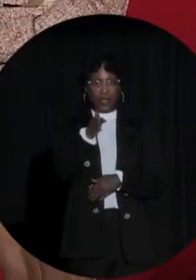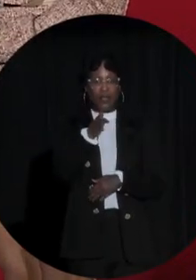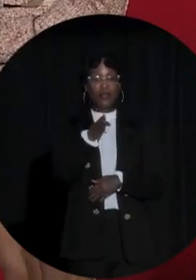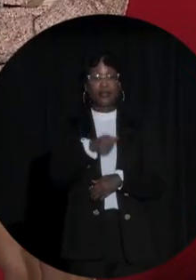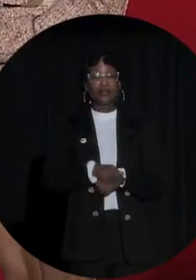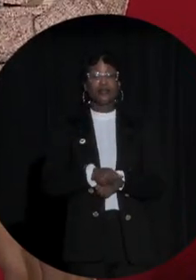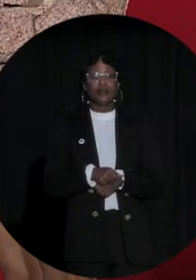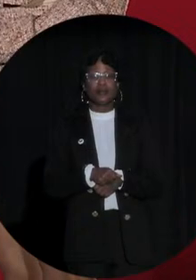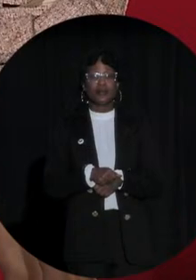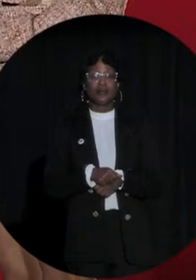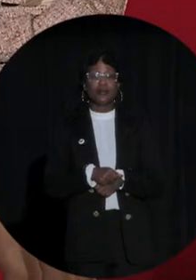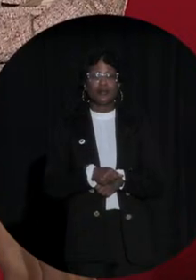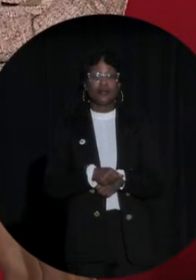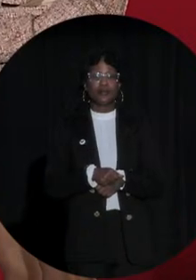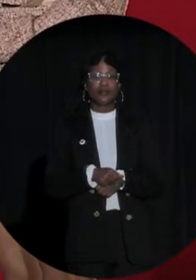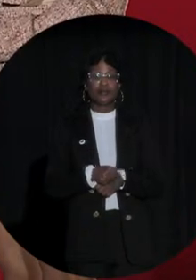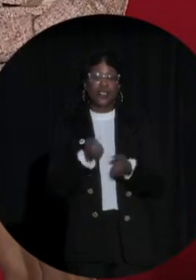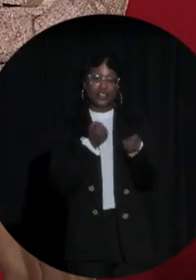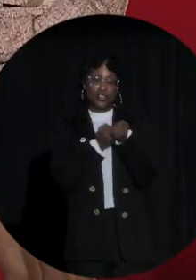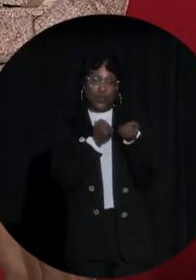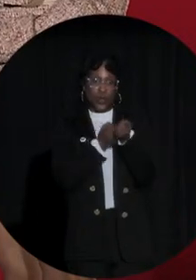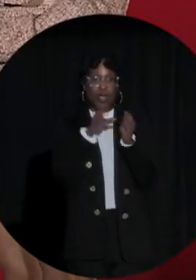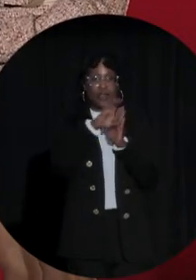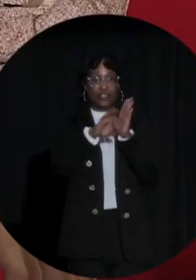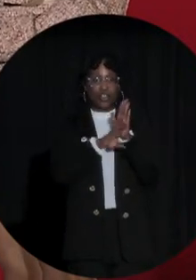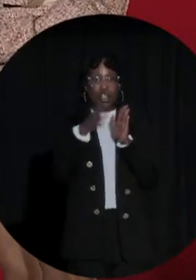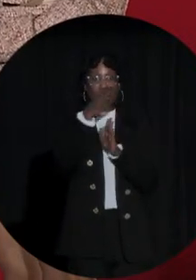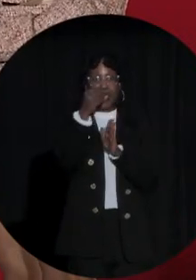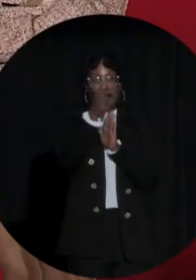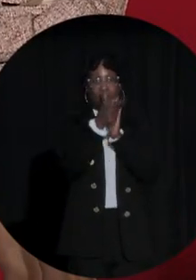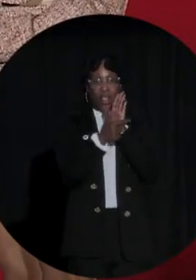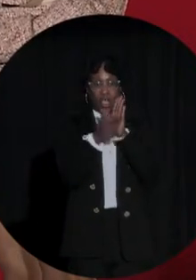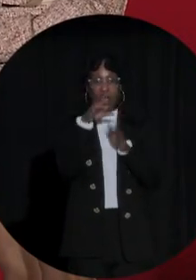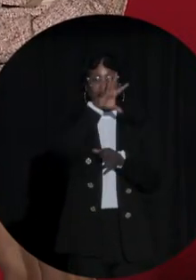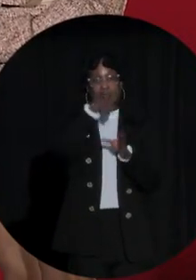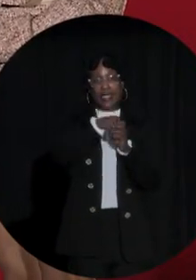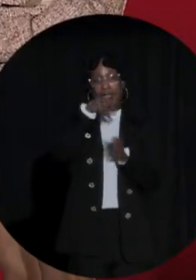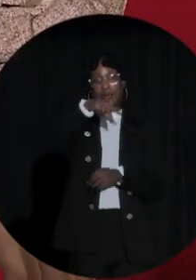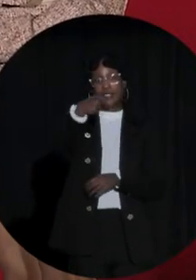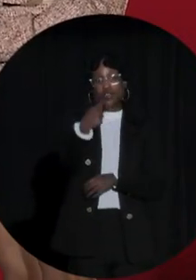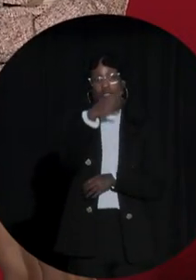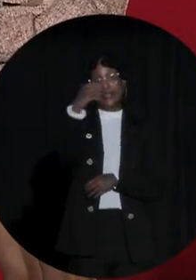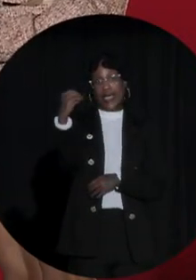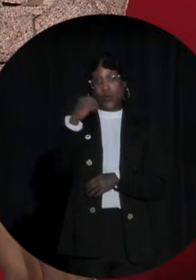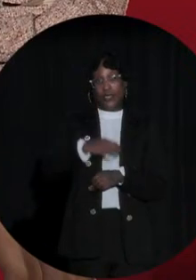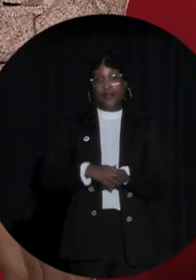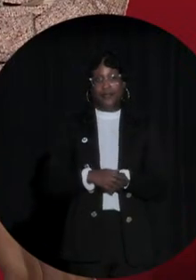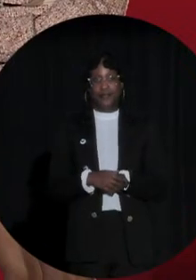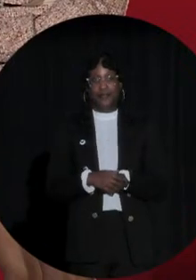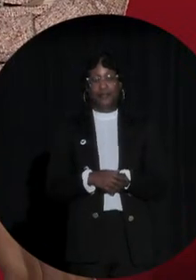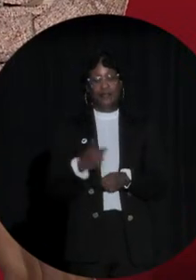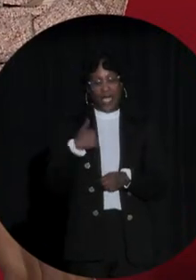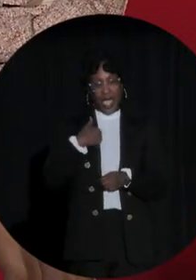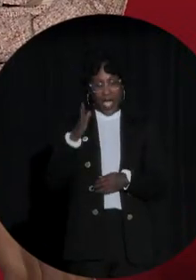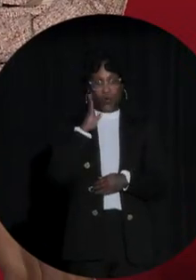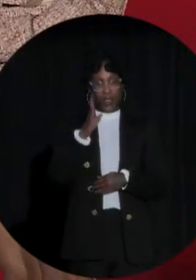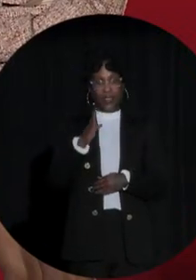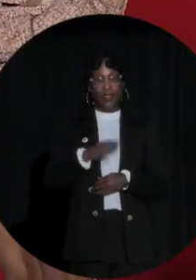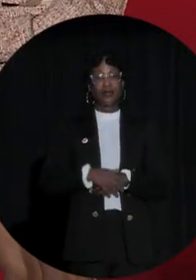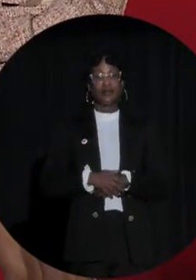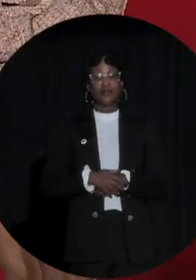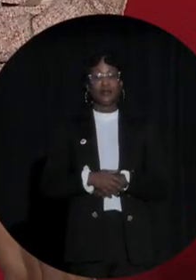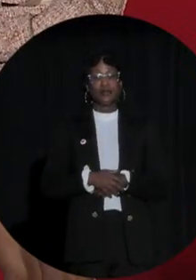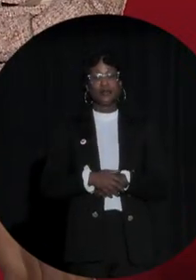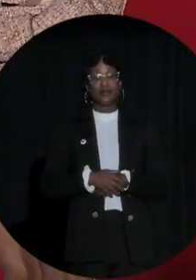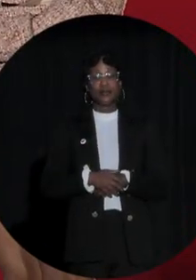charter and laws of Prince George's County. Support the charter and laws of Prince George's County. And that I will. And that I will. To the